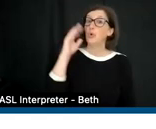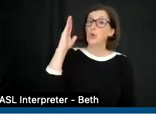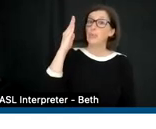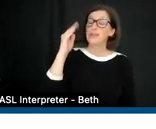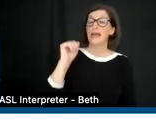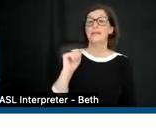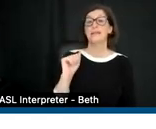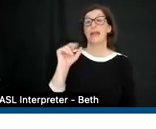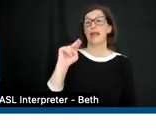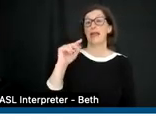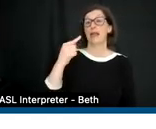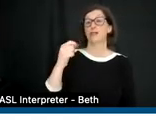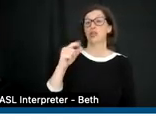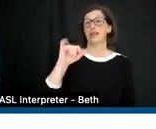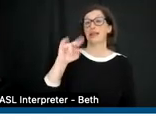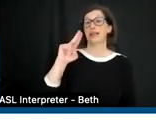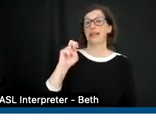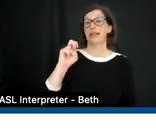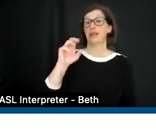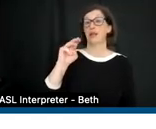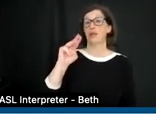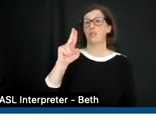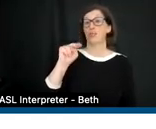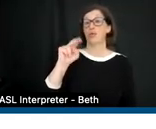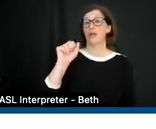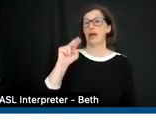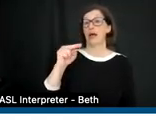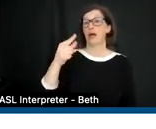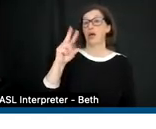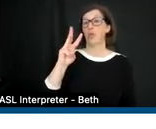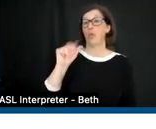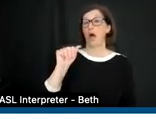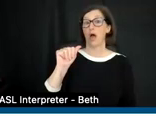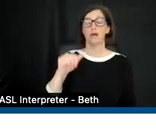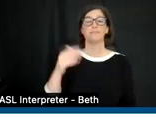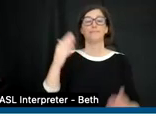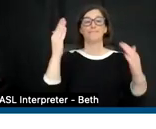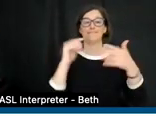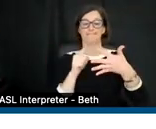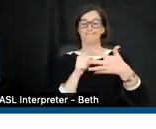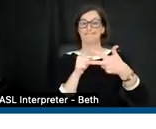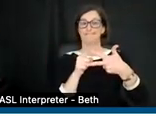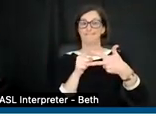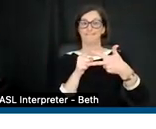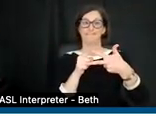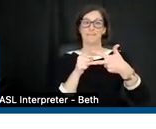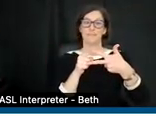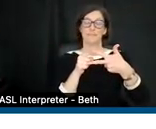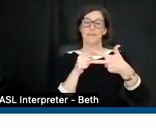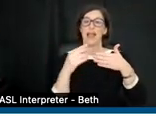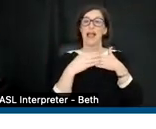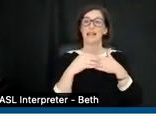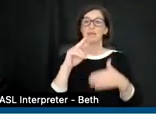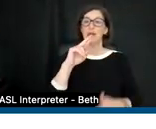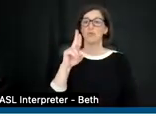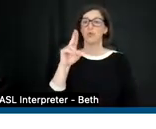be led by Angelina Munangwa. The second presentation will be led by